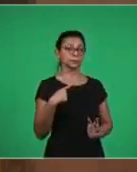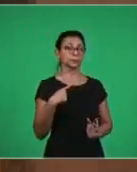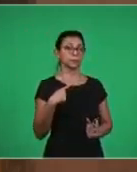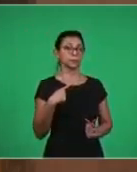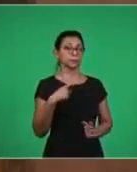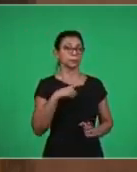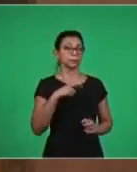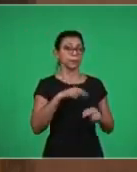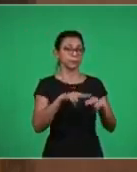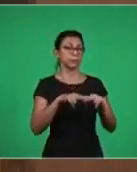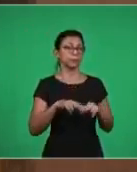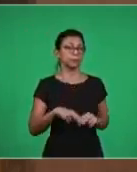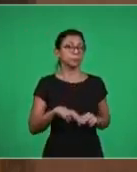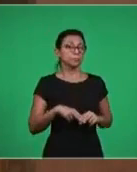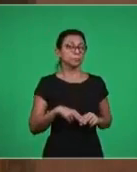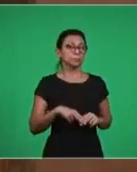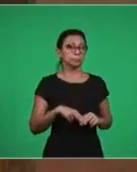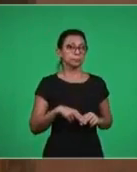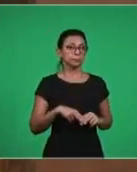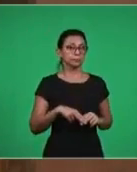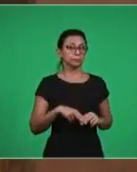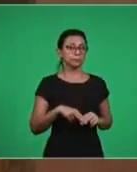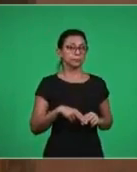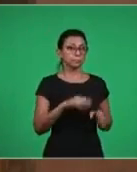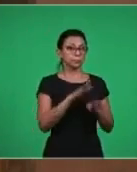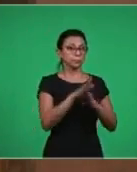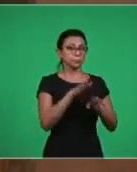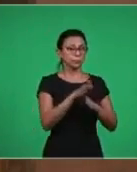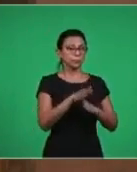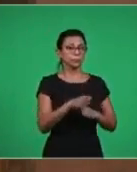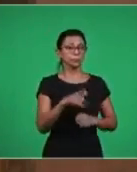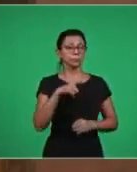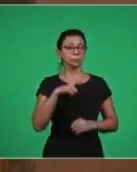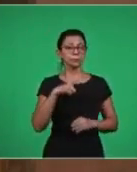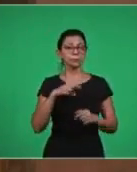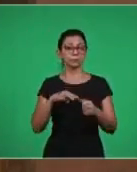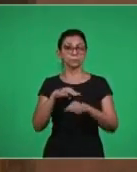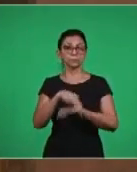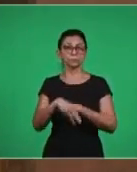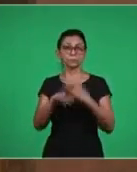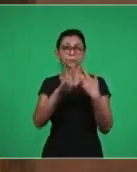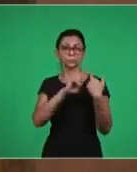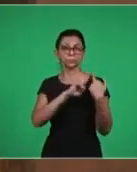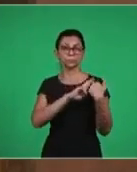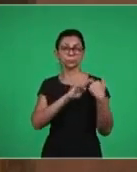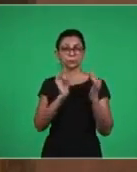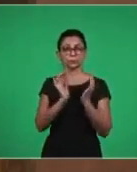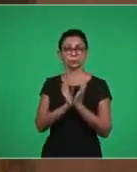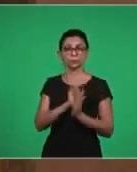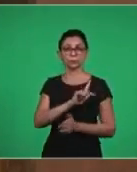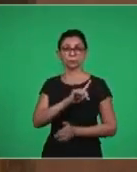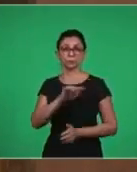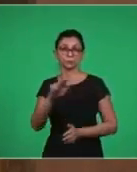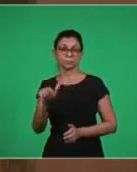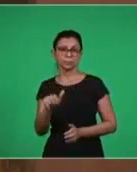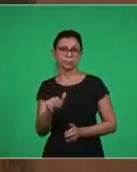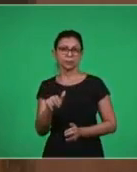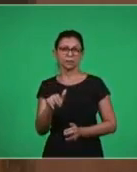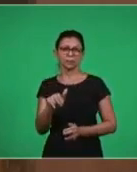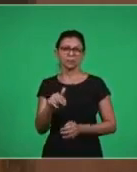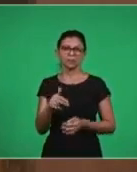to ask of you, because we know that there is a ministry that is responsible for the group of brethren that are humble,